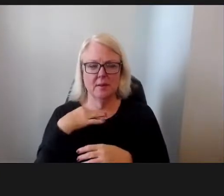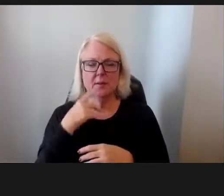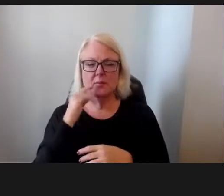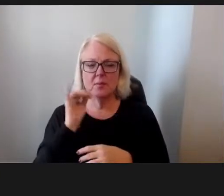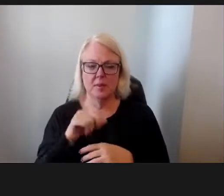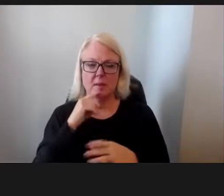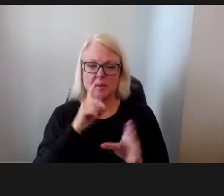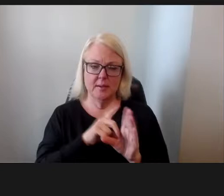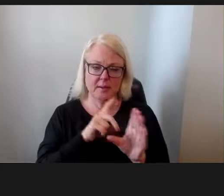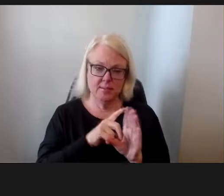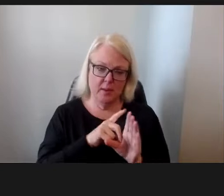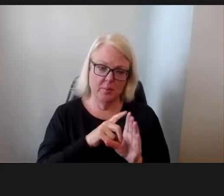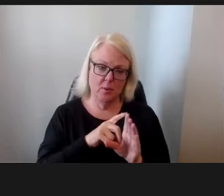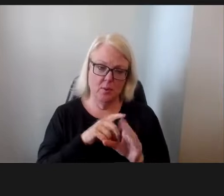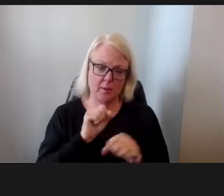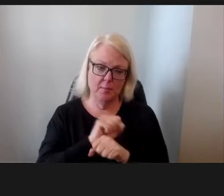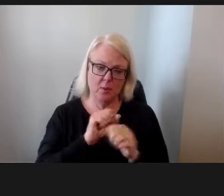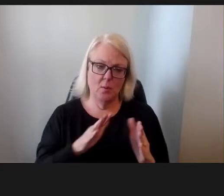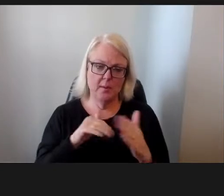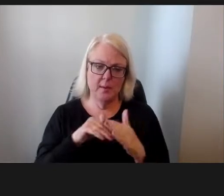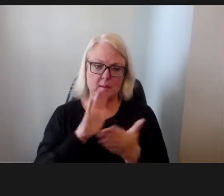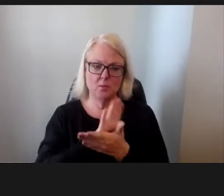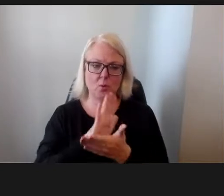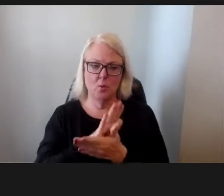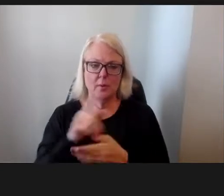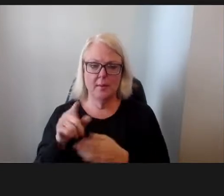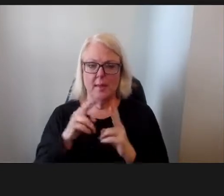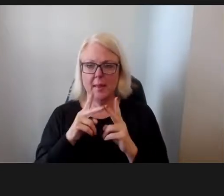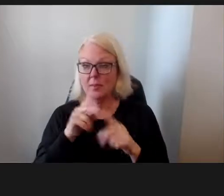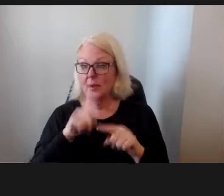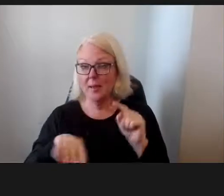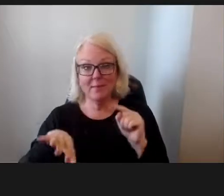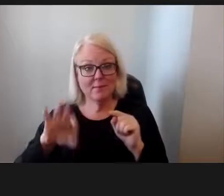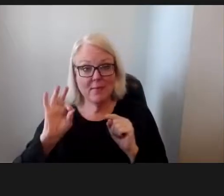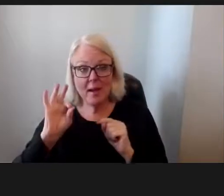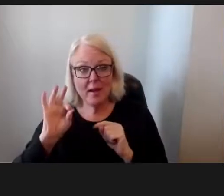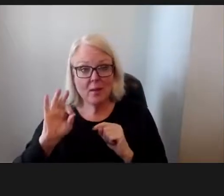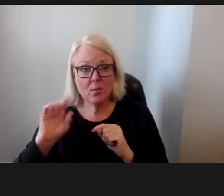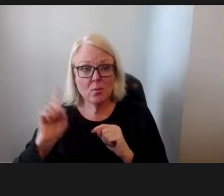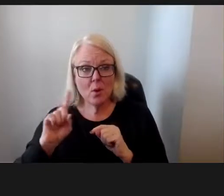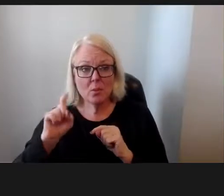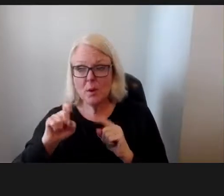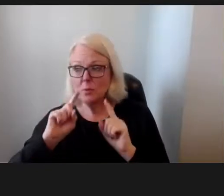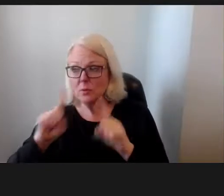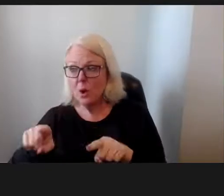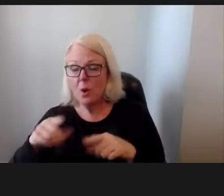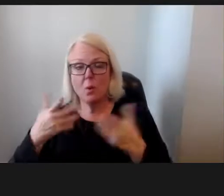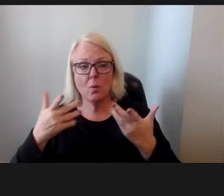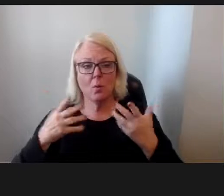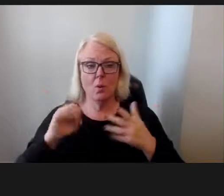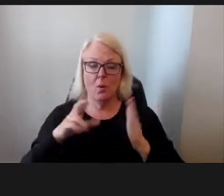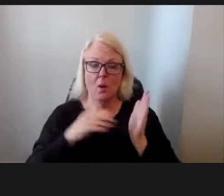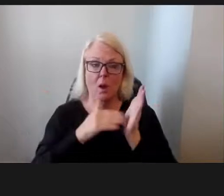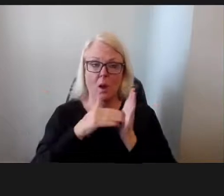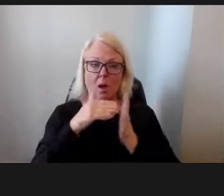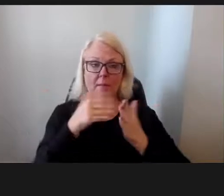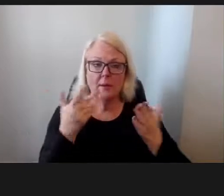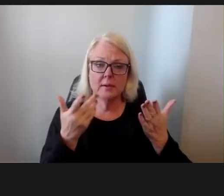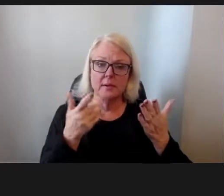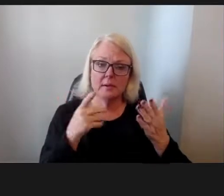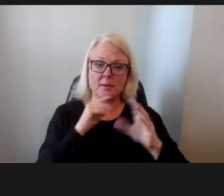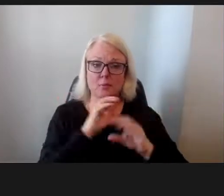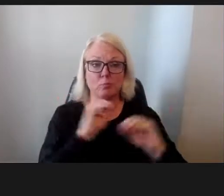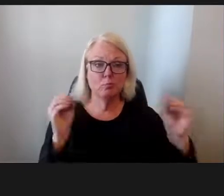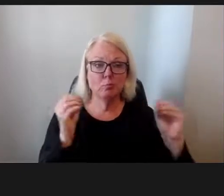disabled employees at schools, is they either can't find where they're supposed to go, or quite often there is